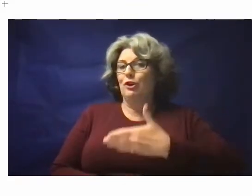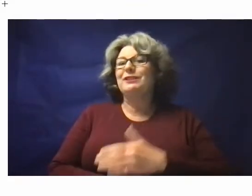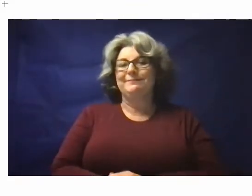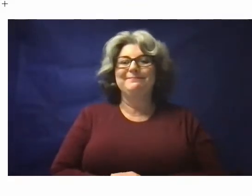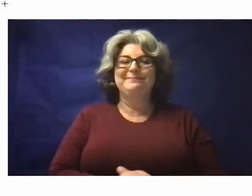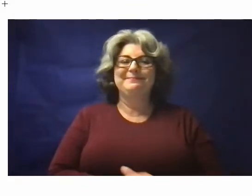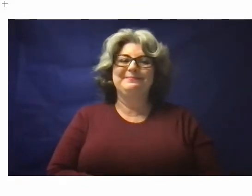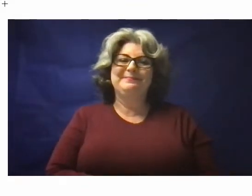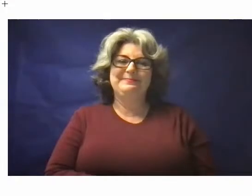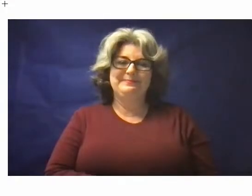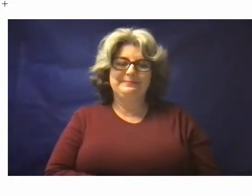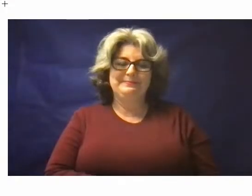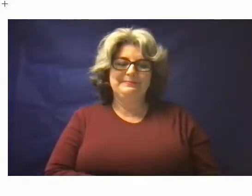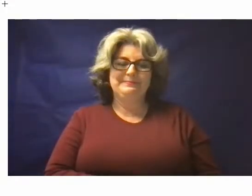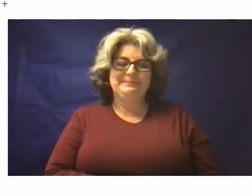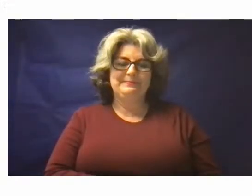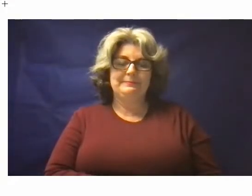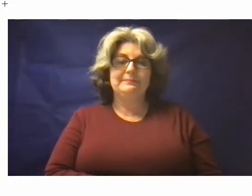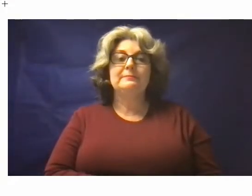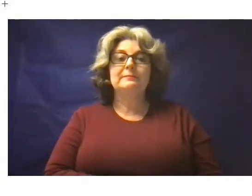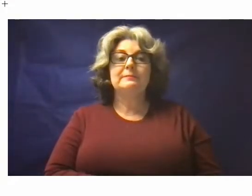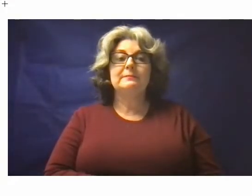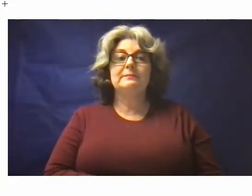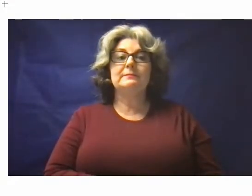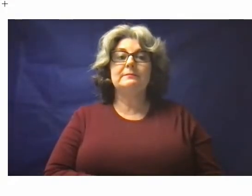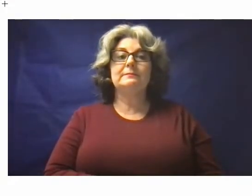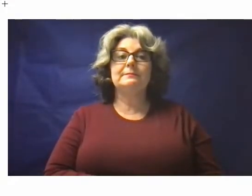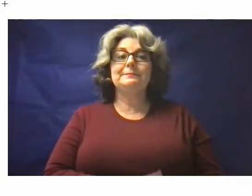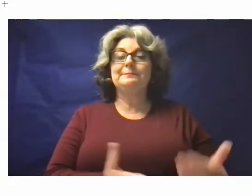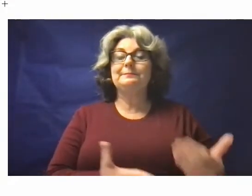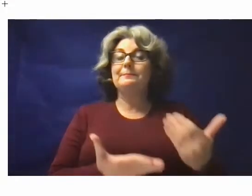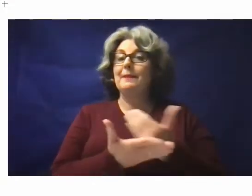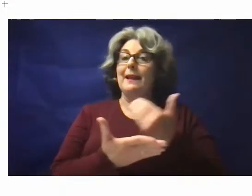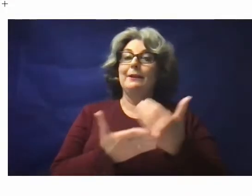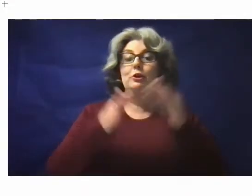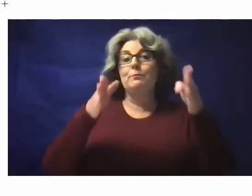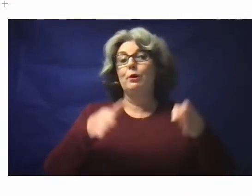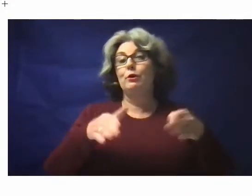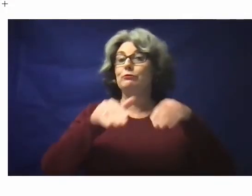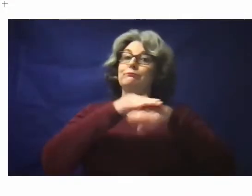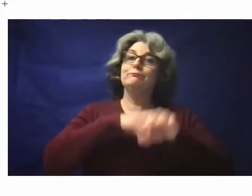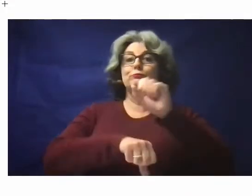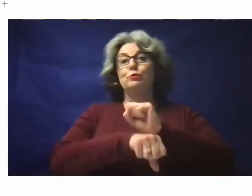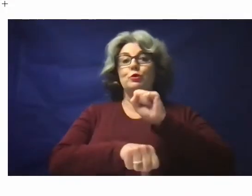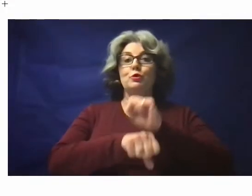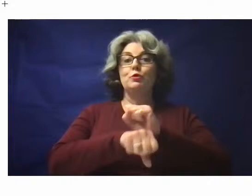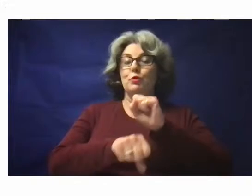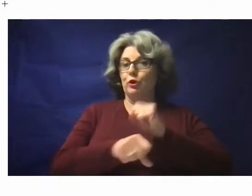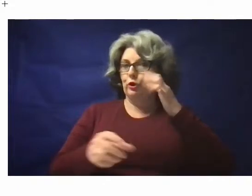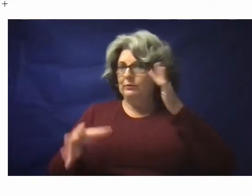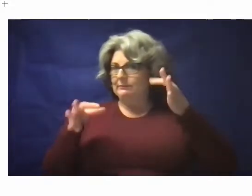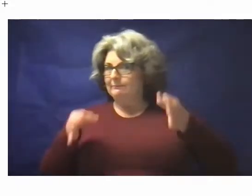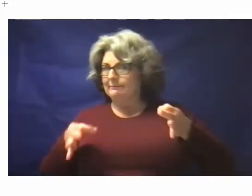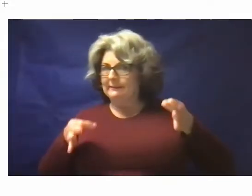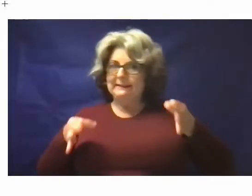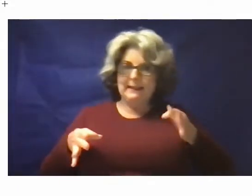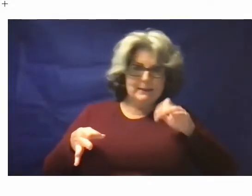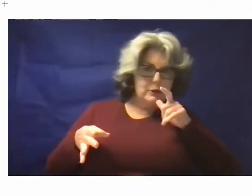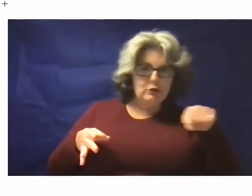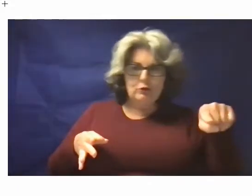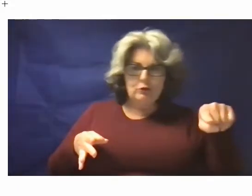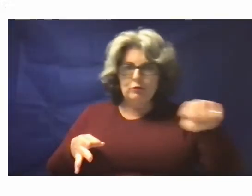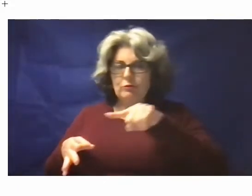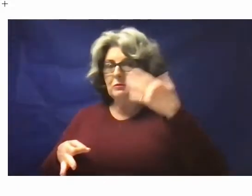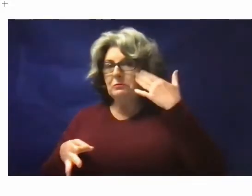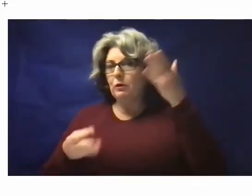Yes, absolutely. And being a new face going into a workplace, if you've made those decisions, you don't know who else knows that information, and it can